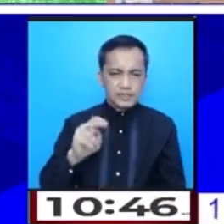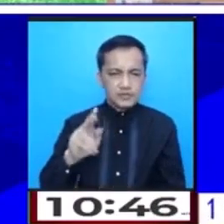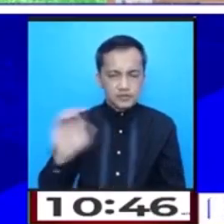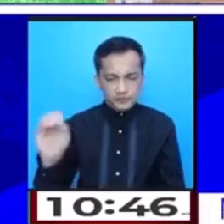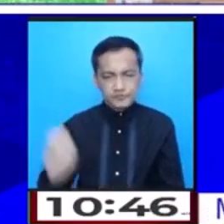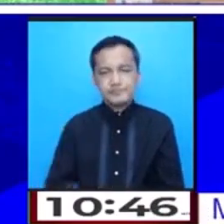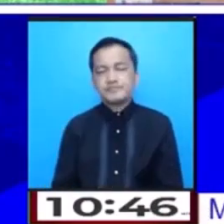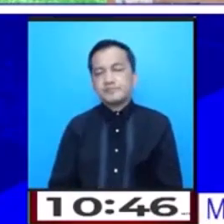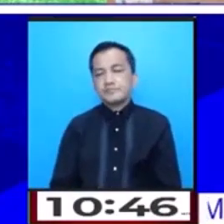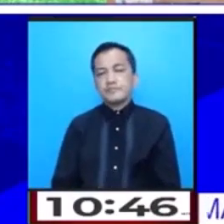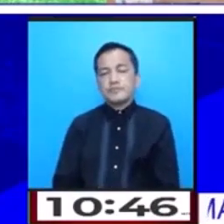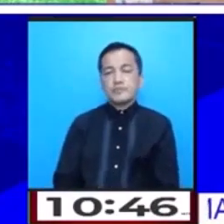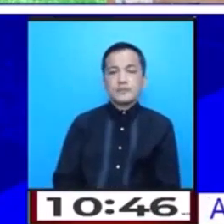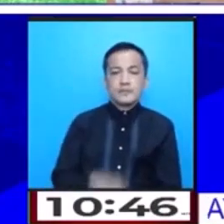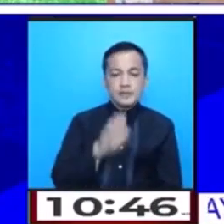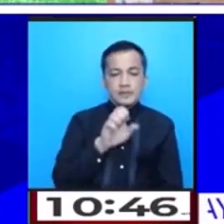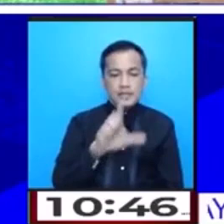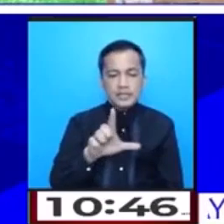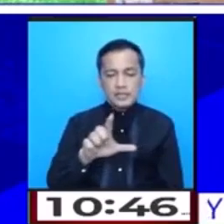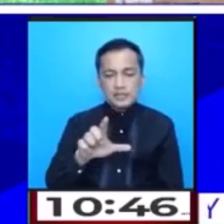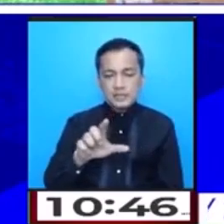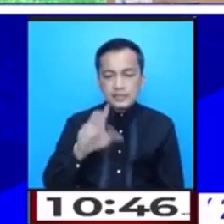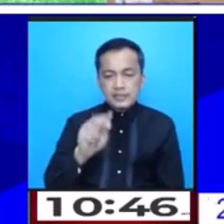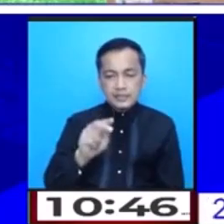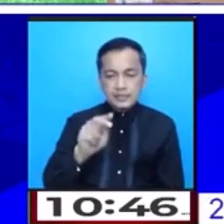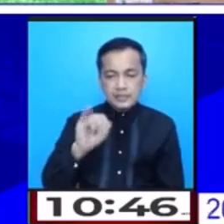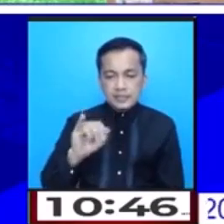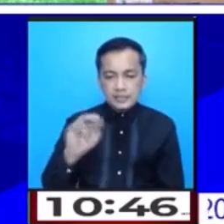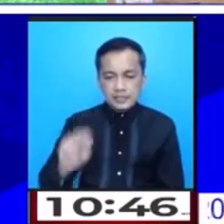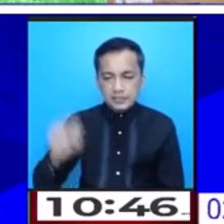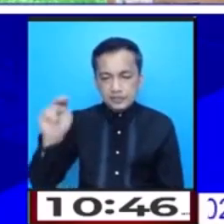Nino can affect the economy